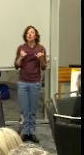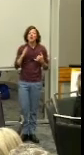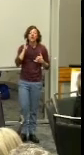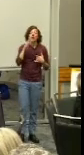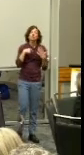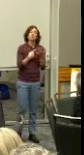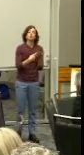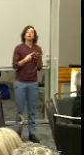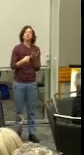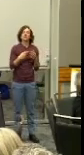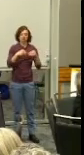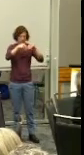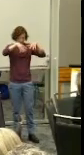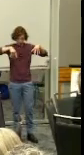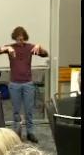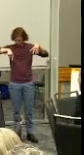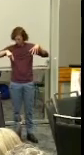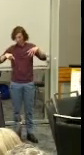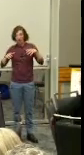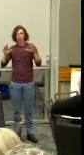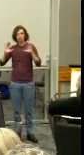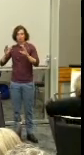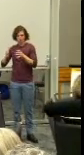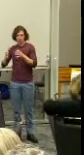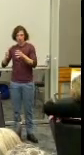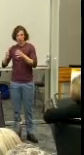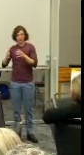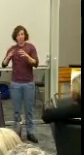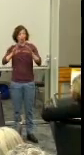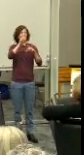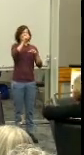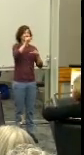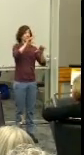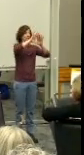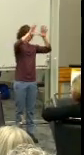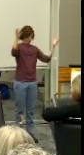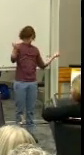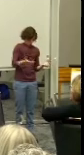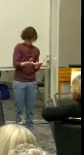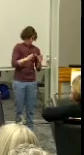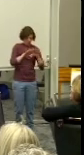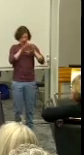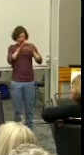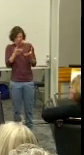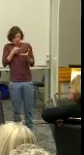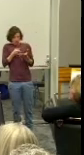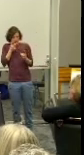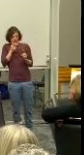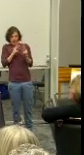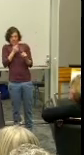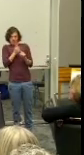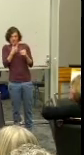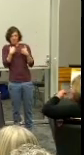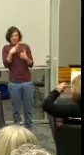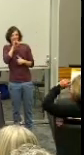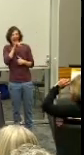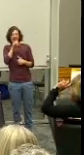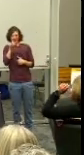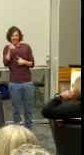larger disability group, which is people with IDD, or intellectual and developmental disabilities. So think things